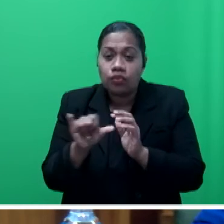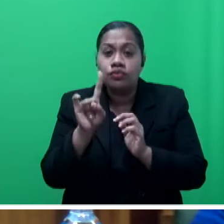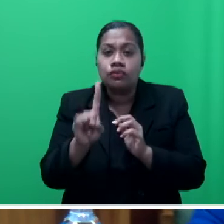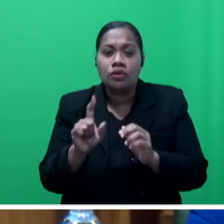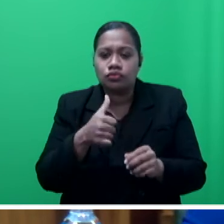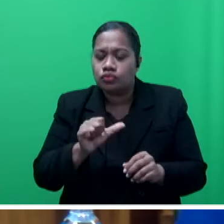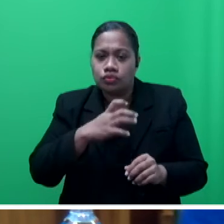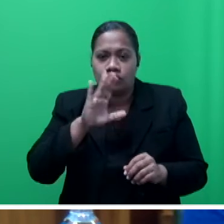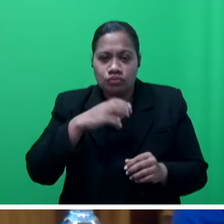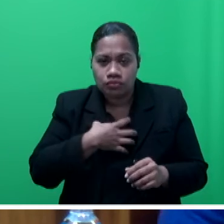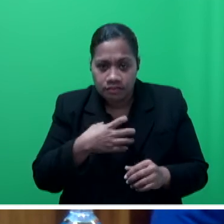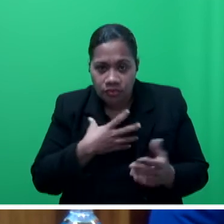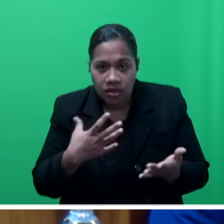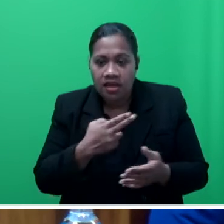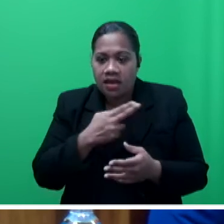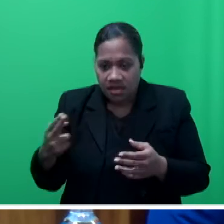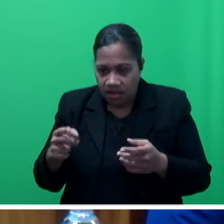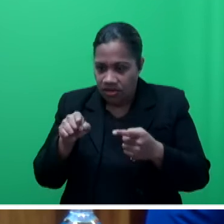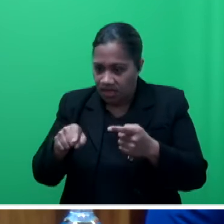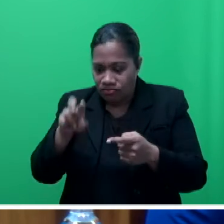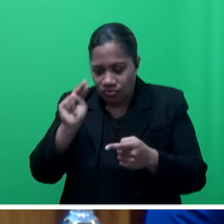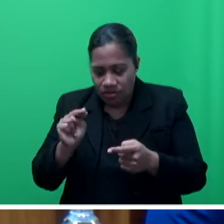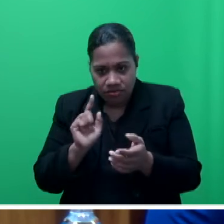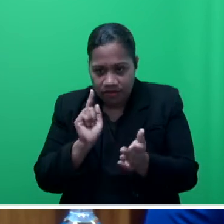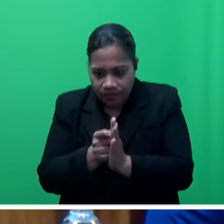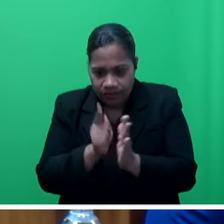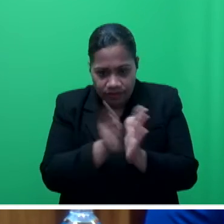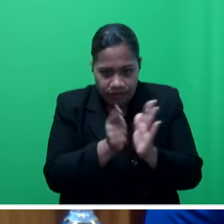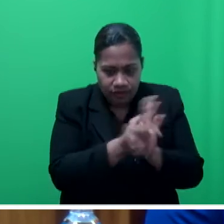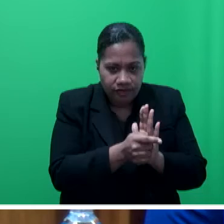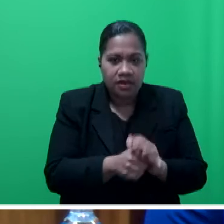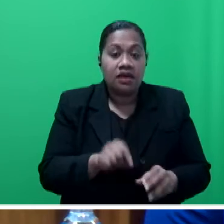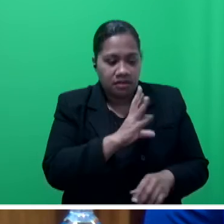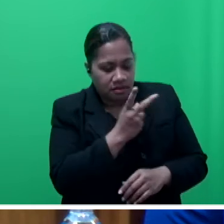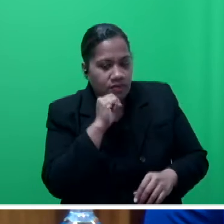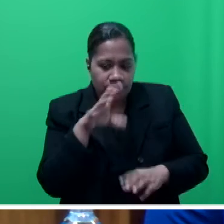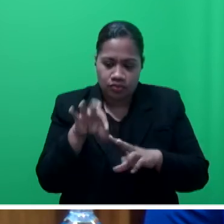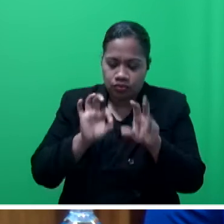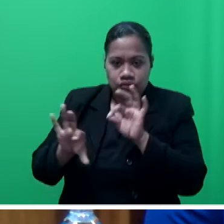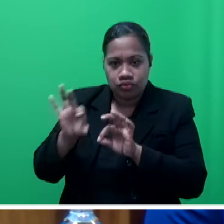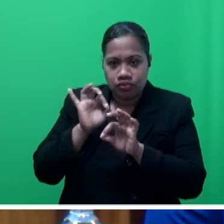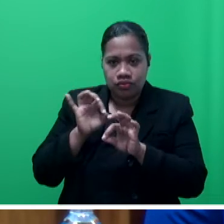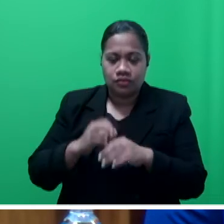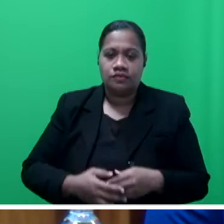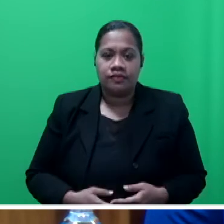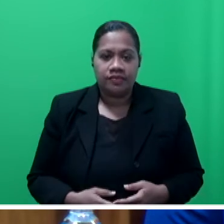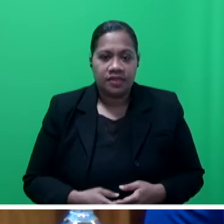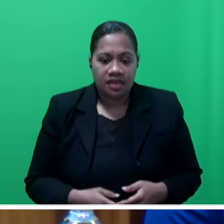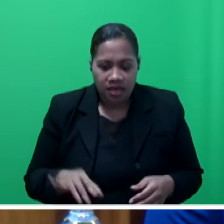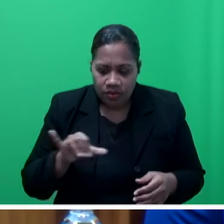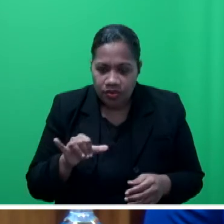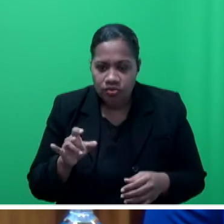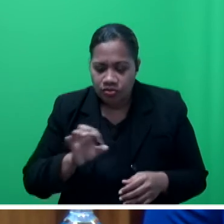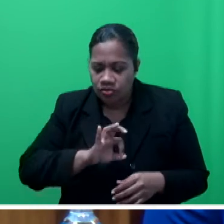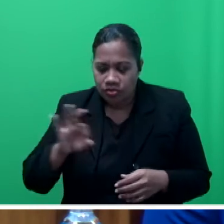it categorizes the ones that need to be fixed immediately and those that can be done progressively over time, and those for which you don't have to replace it, but you